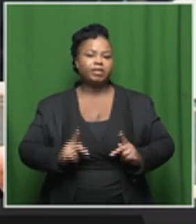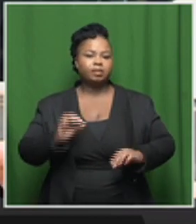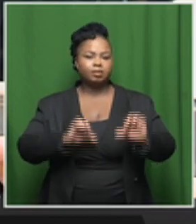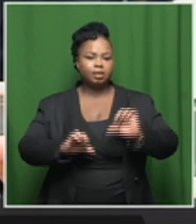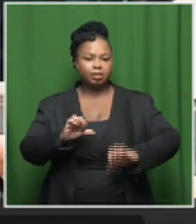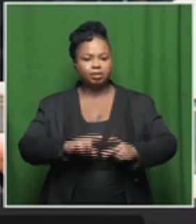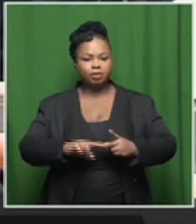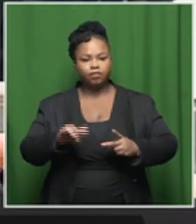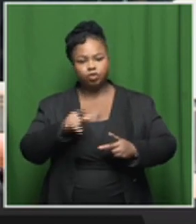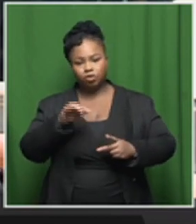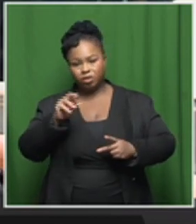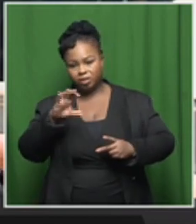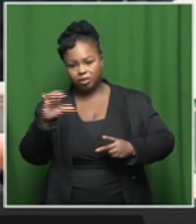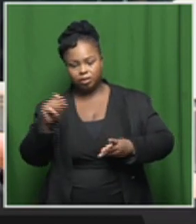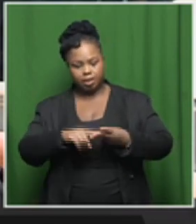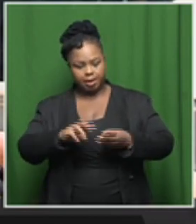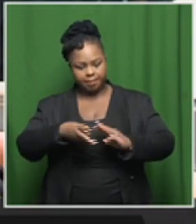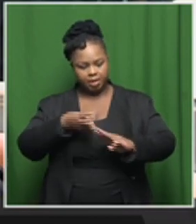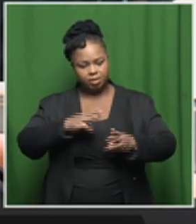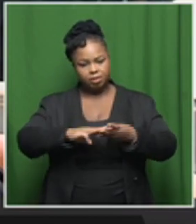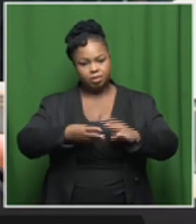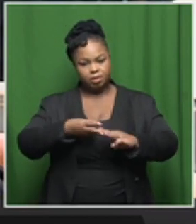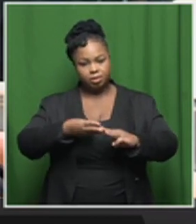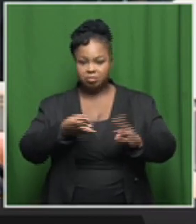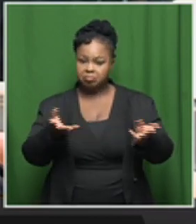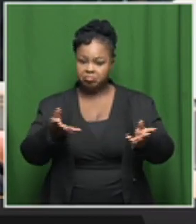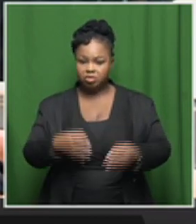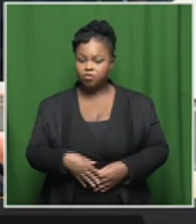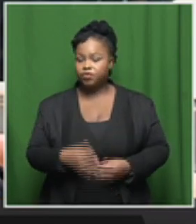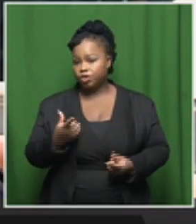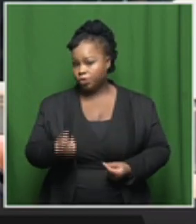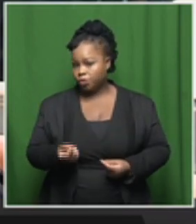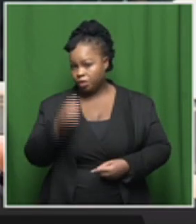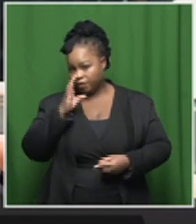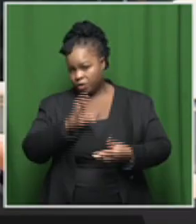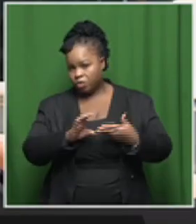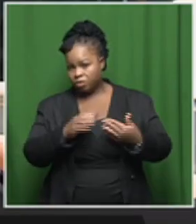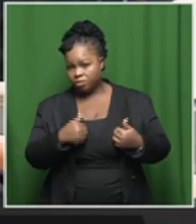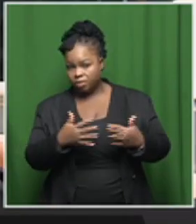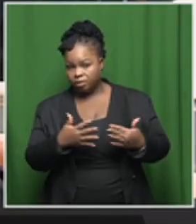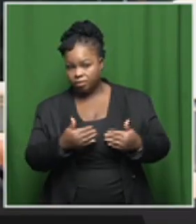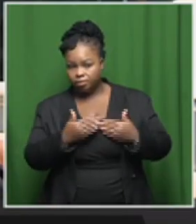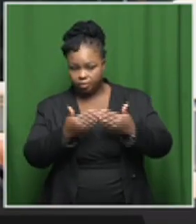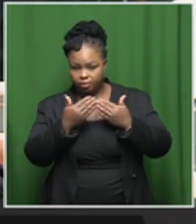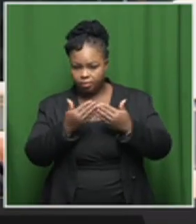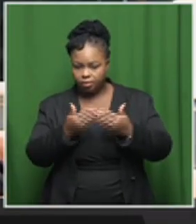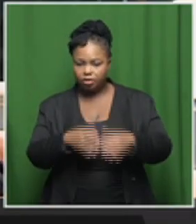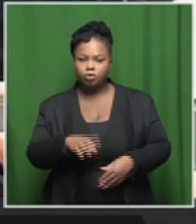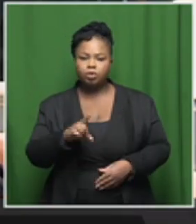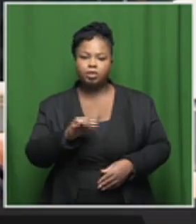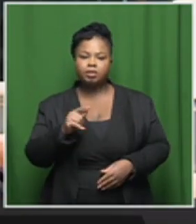the photonics. We need to understand mathematics. And if you do any of those courses and start studying towards